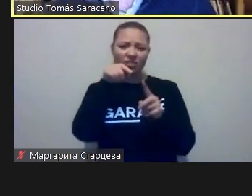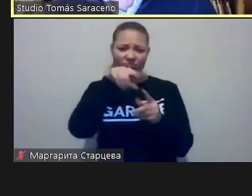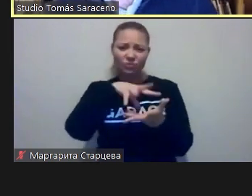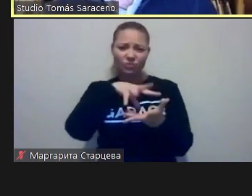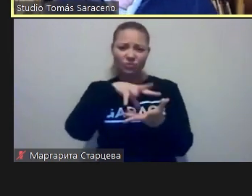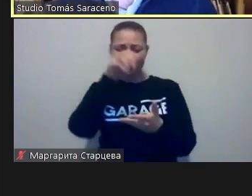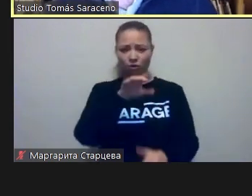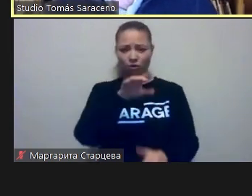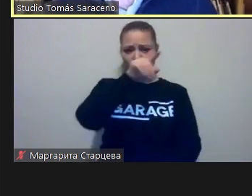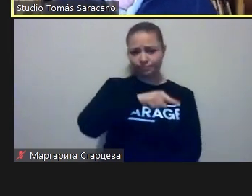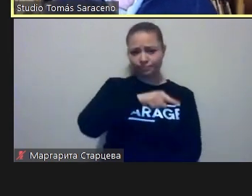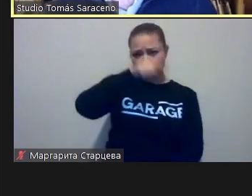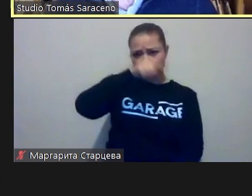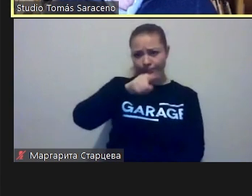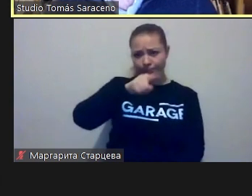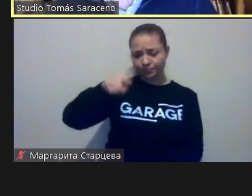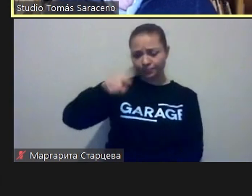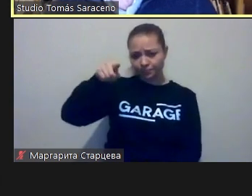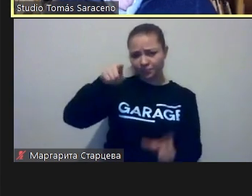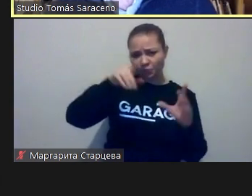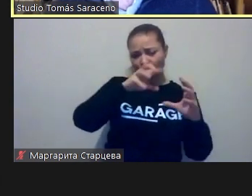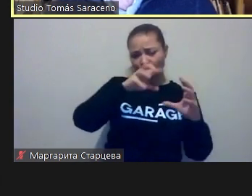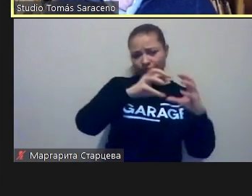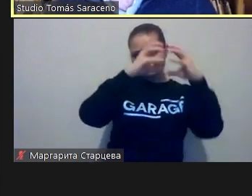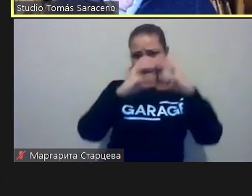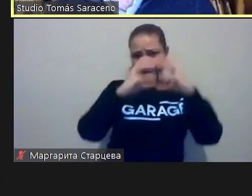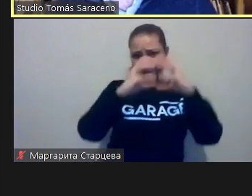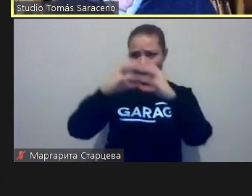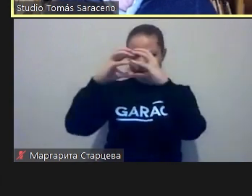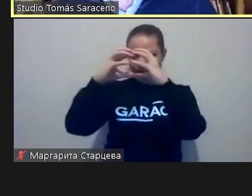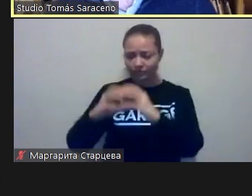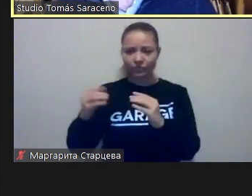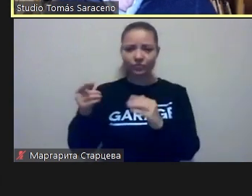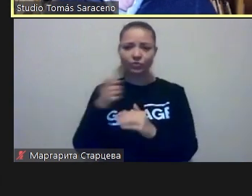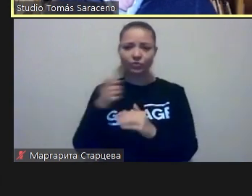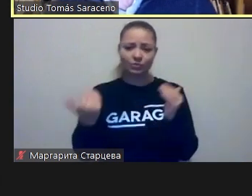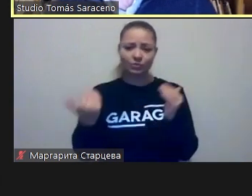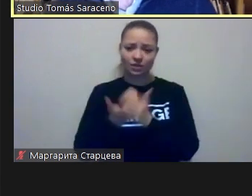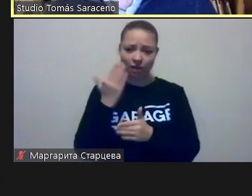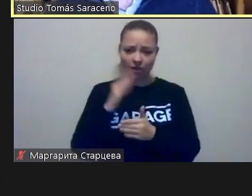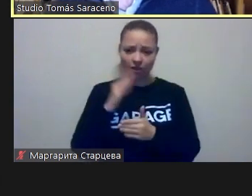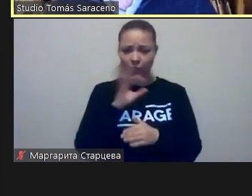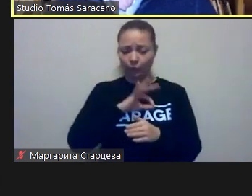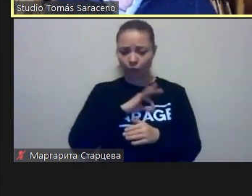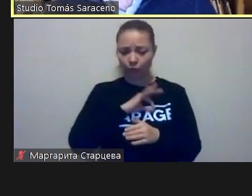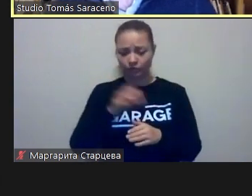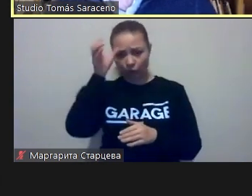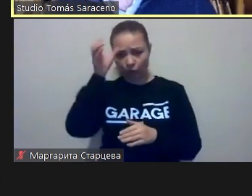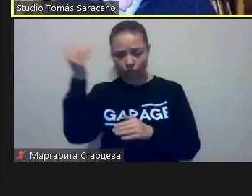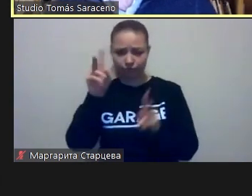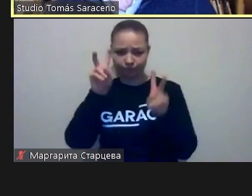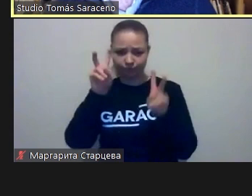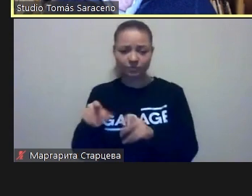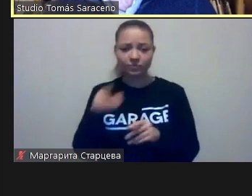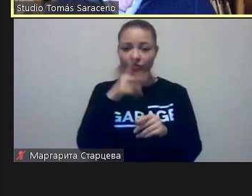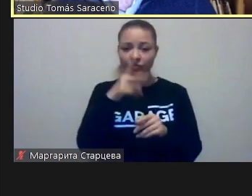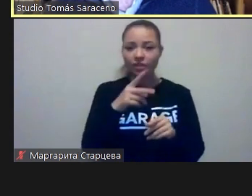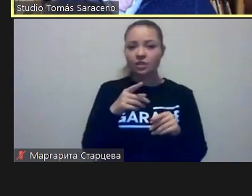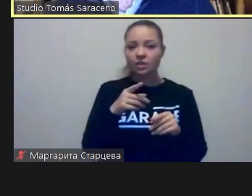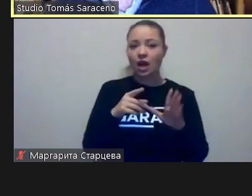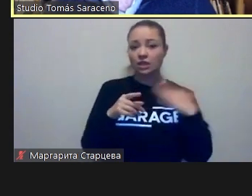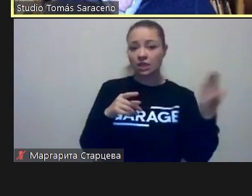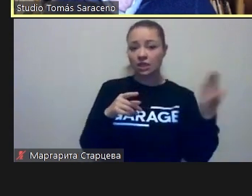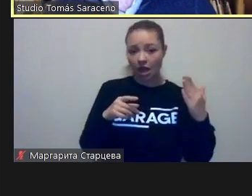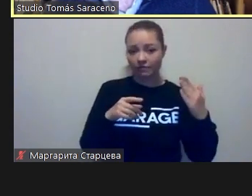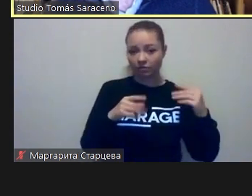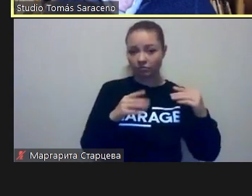it. And this means what it does during the day, you can see here at a kilometer on the left. It reached 35 kilometers, and there is the sun, and the